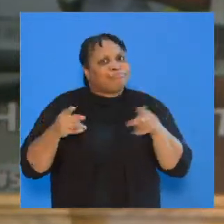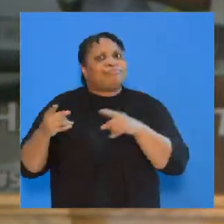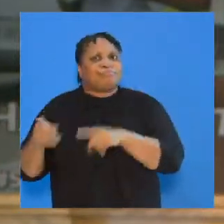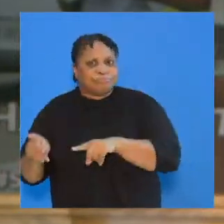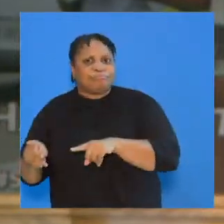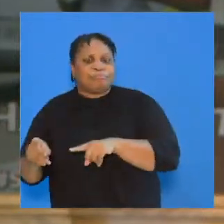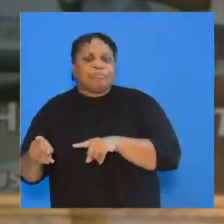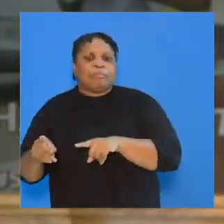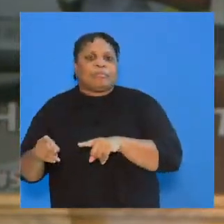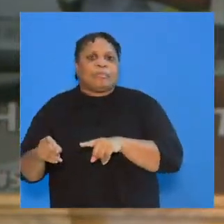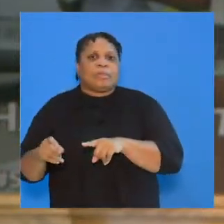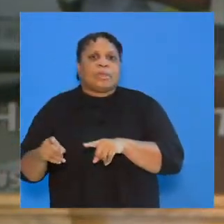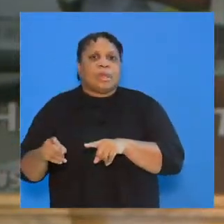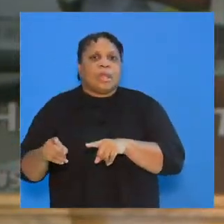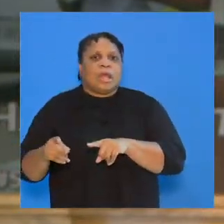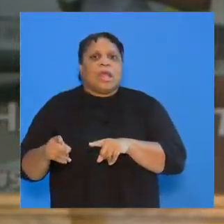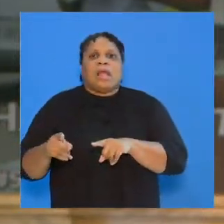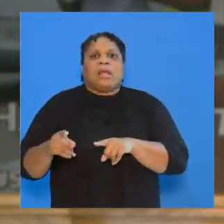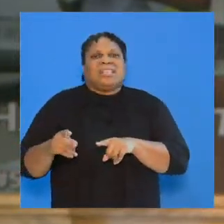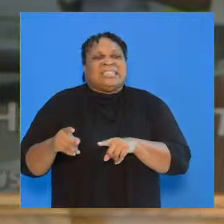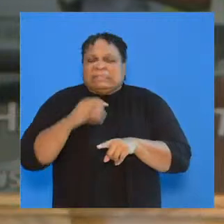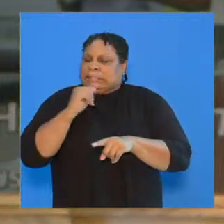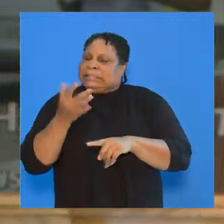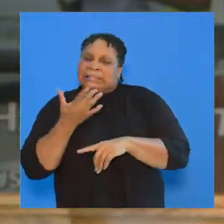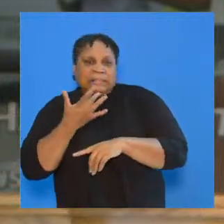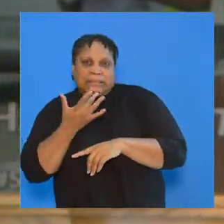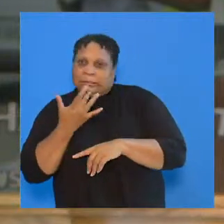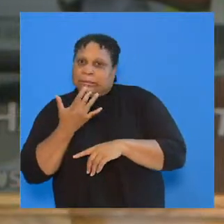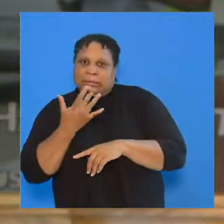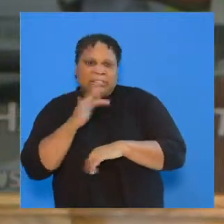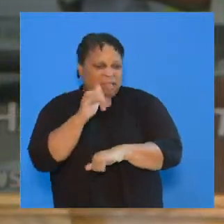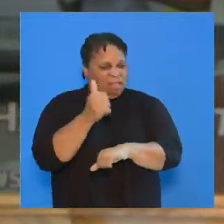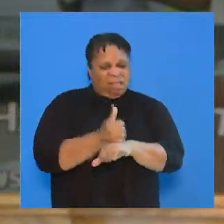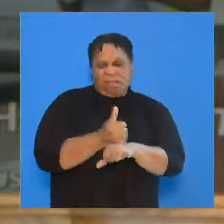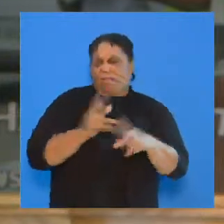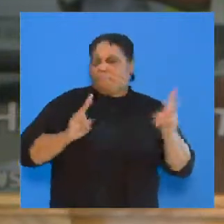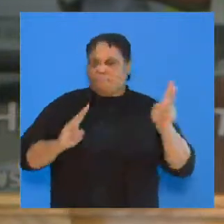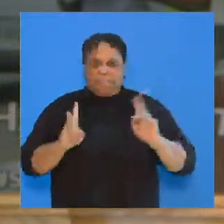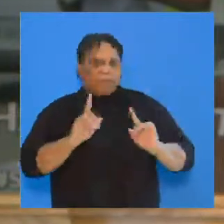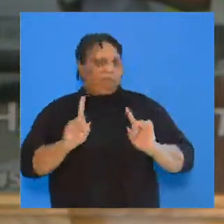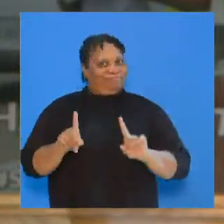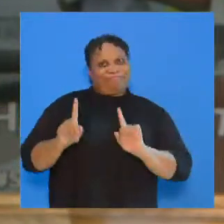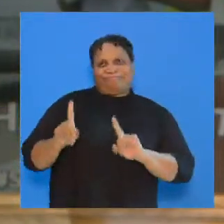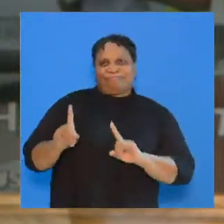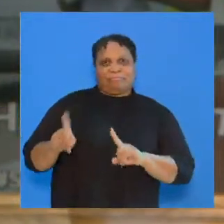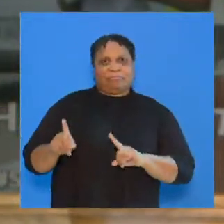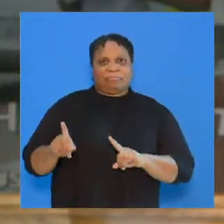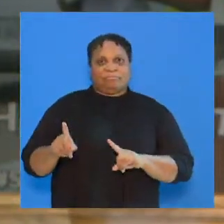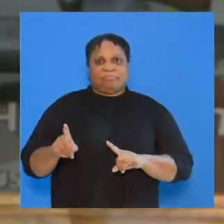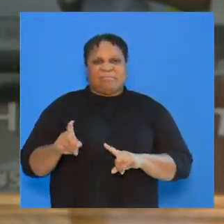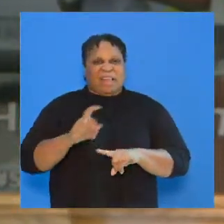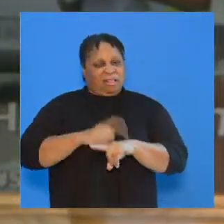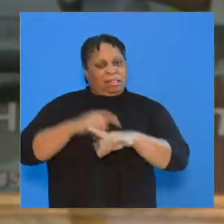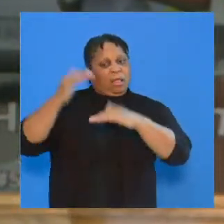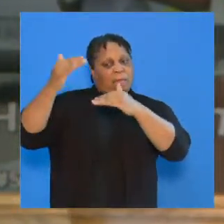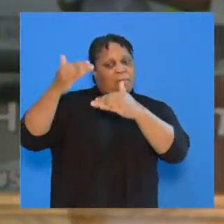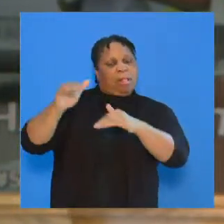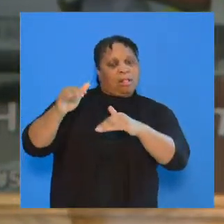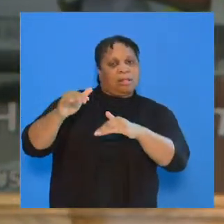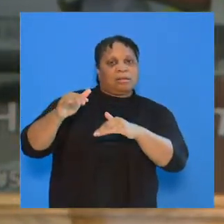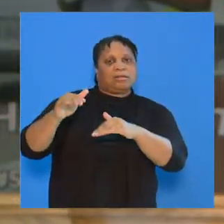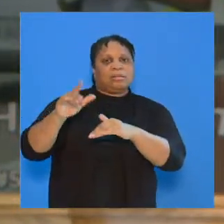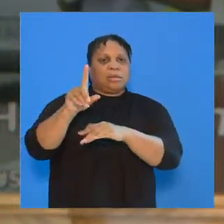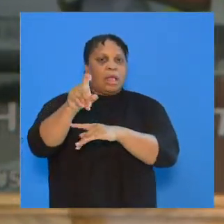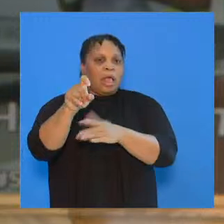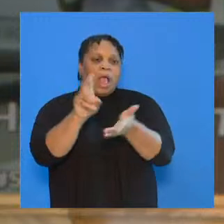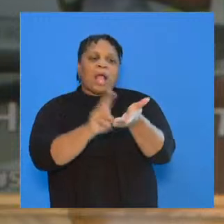requirements. It is highly likely that you will have to pre-book visits and that these will be time limited. You may be asked